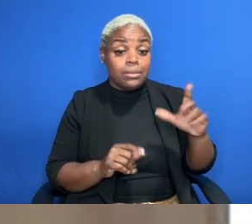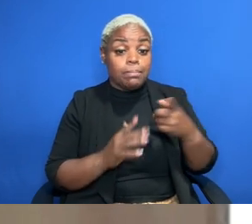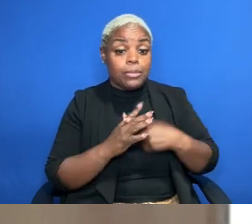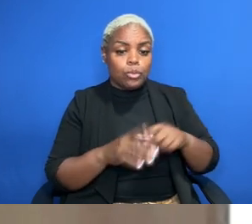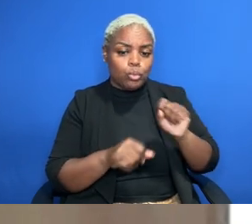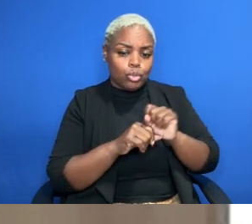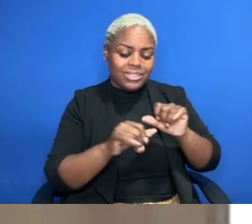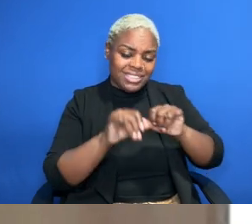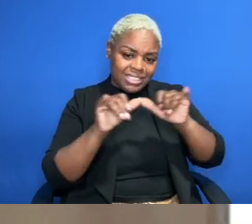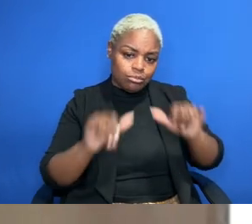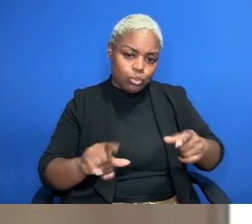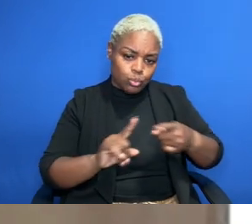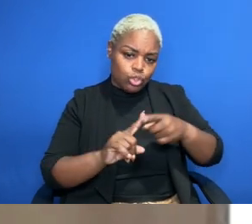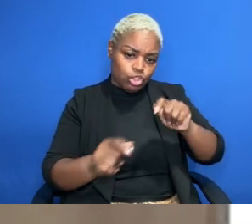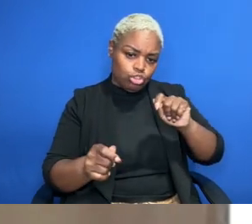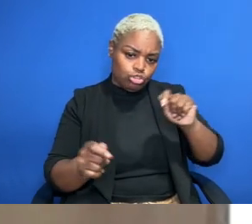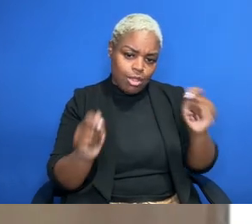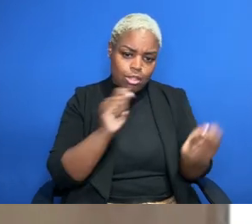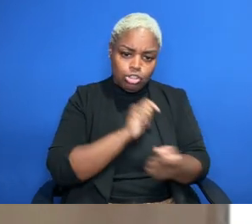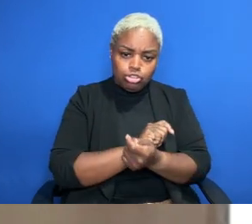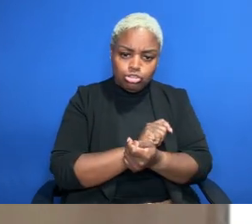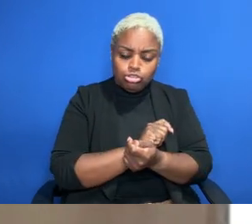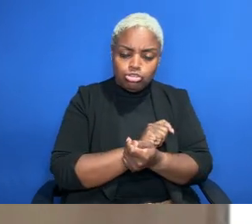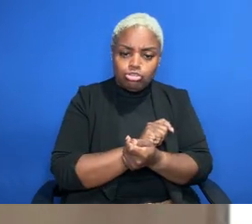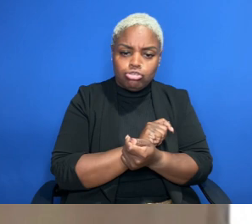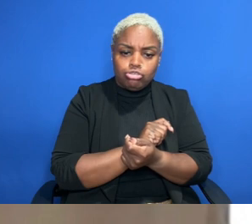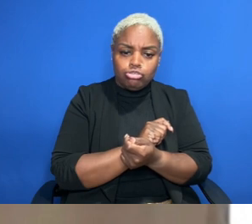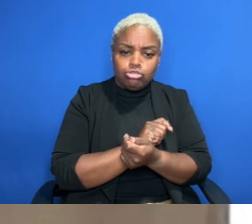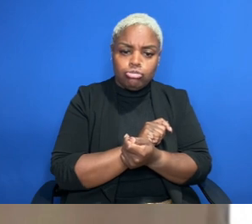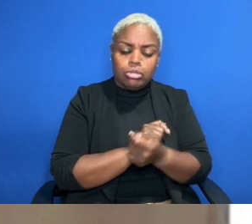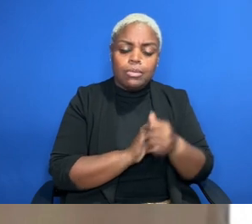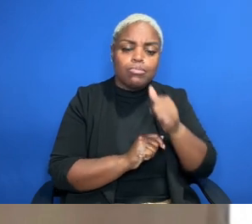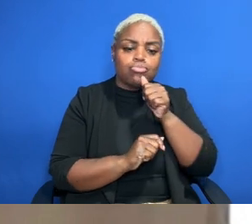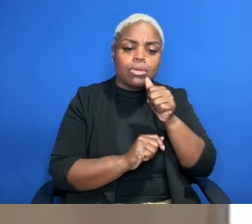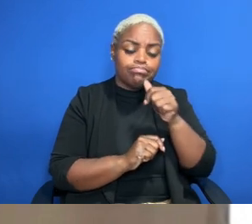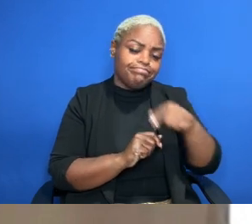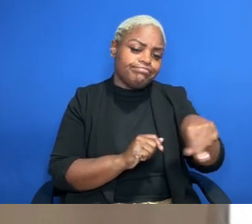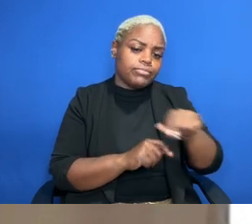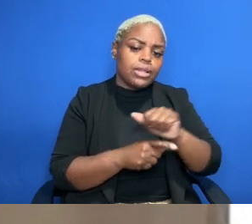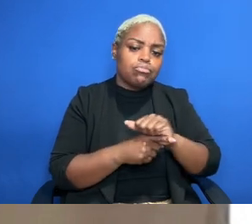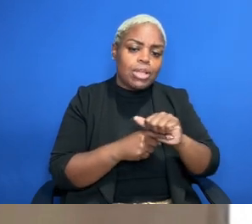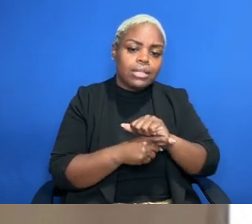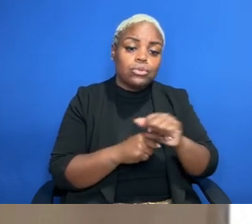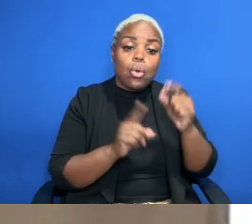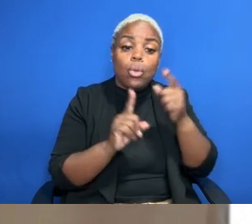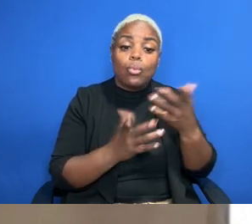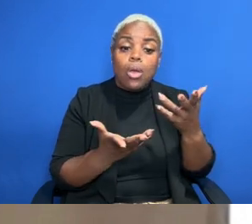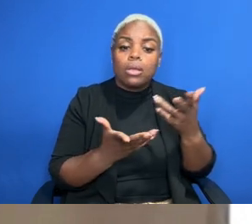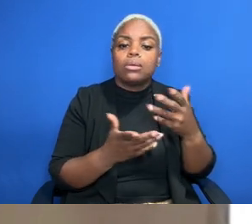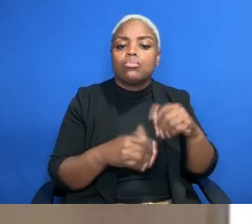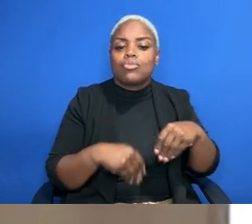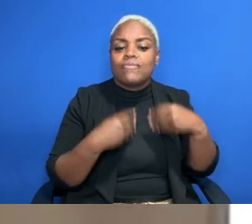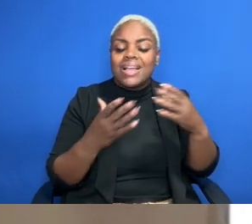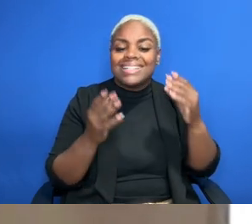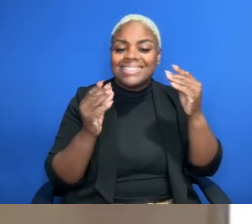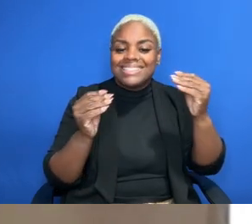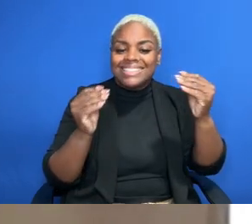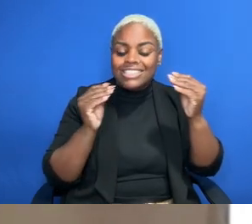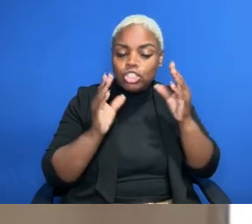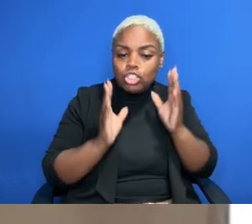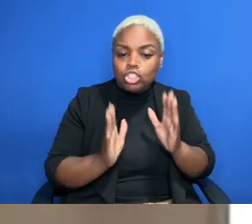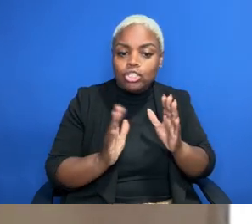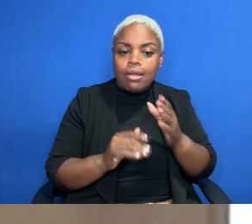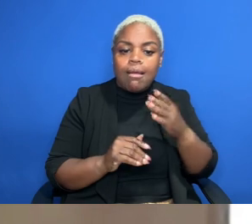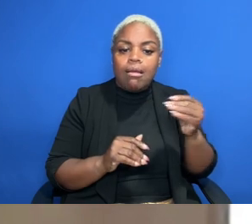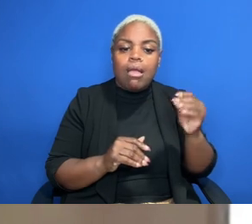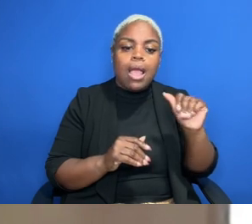So DLC at that point began working systemically to change these practices and provide, the goal